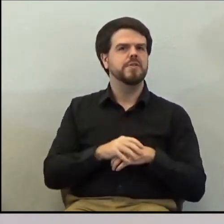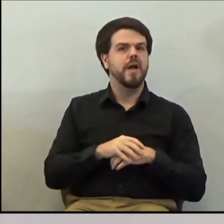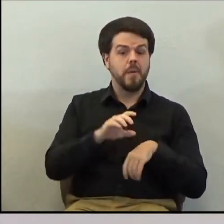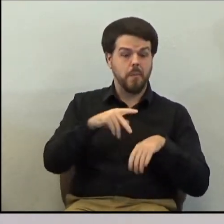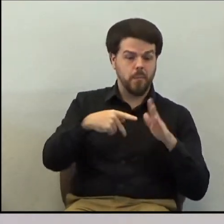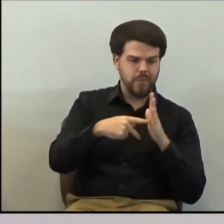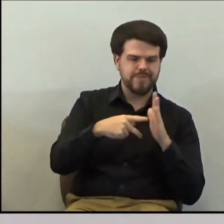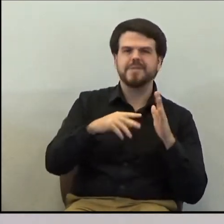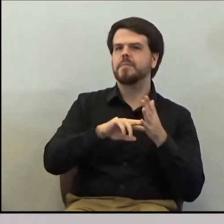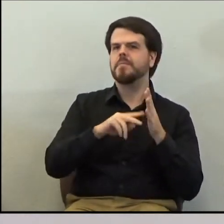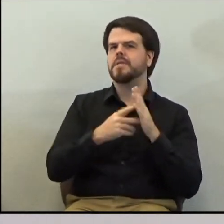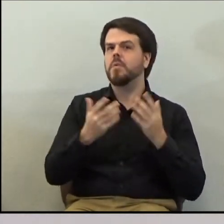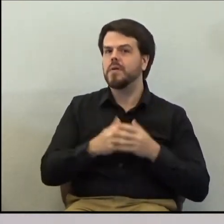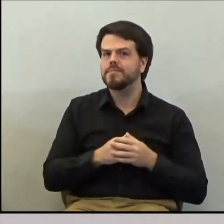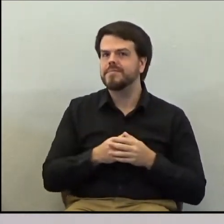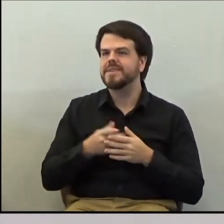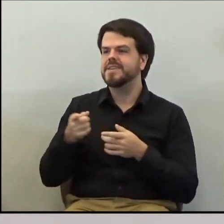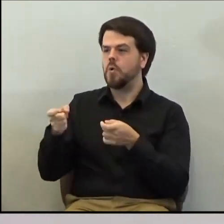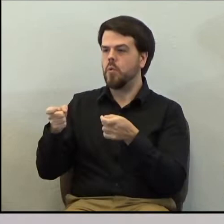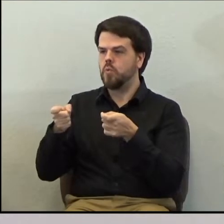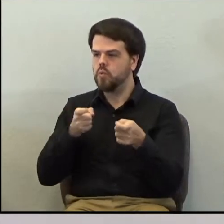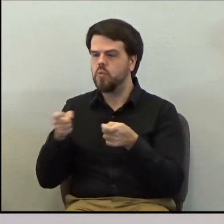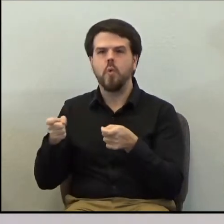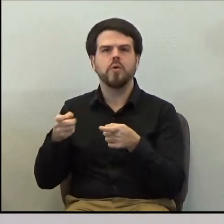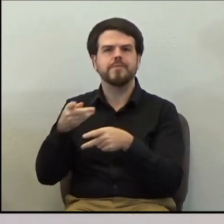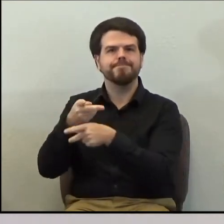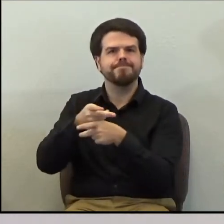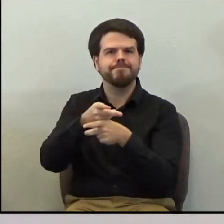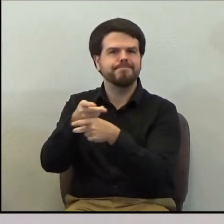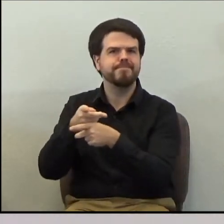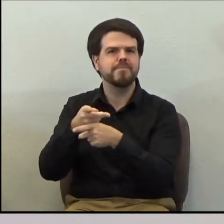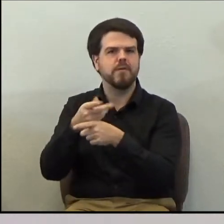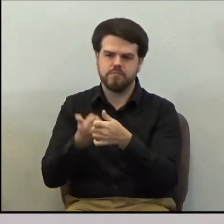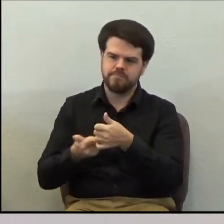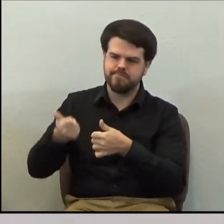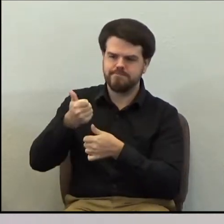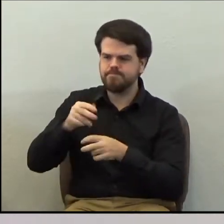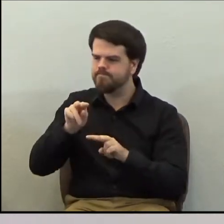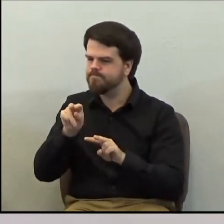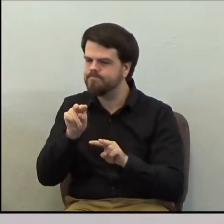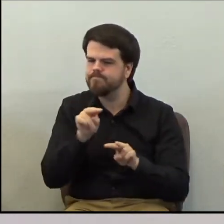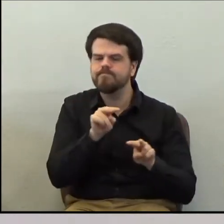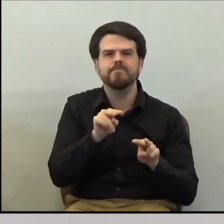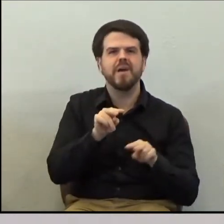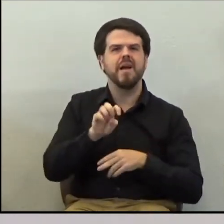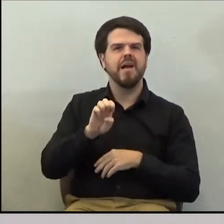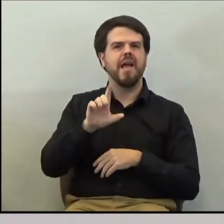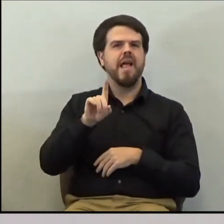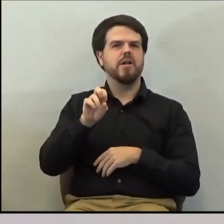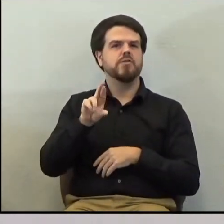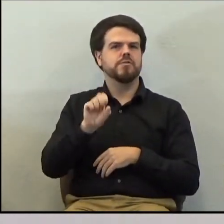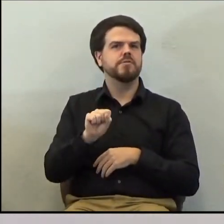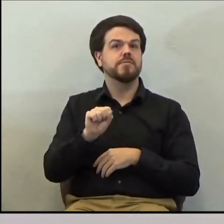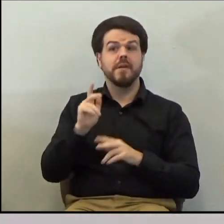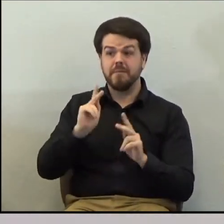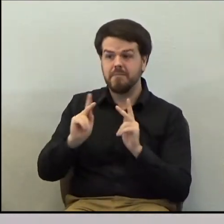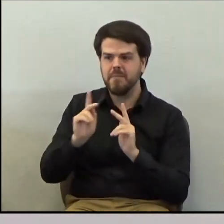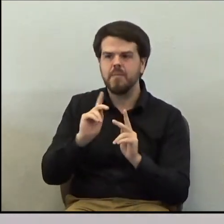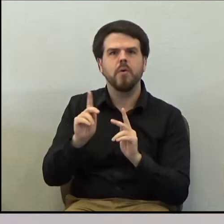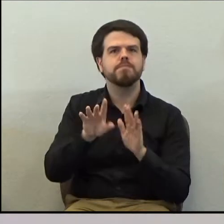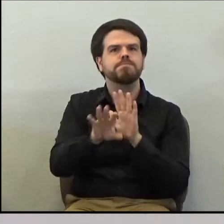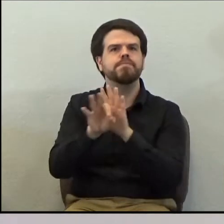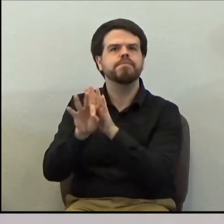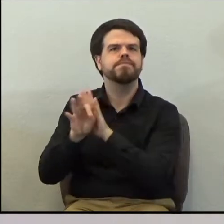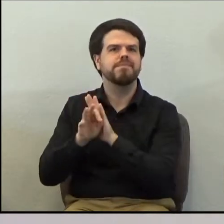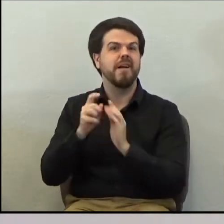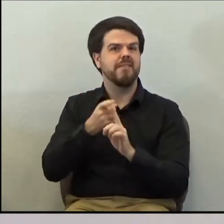means a church that is governed or ruled, watched over by elders, men from their own congregation that the